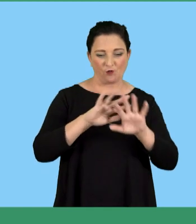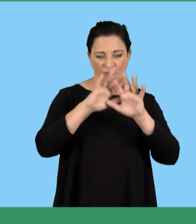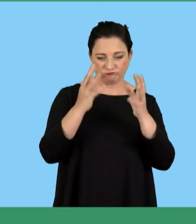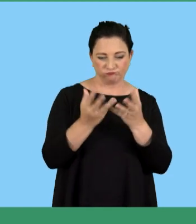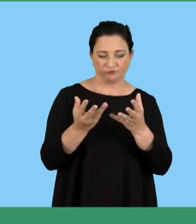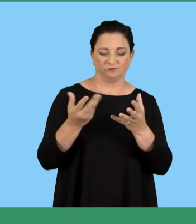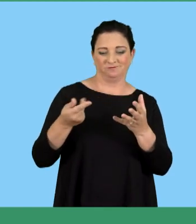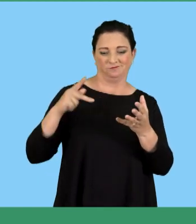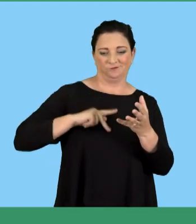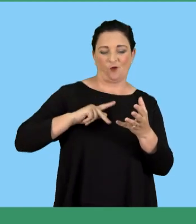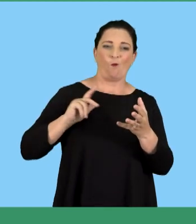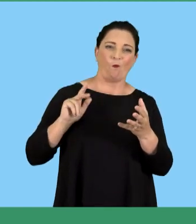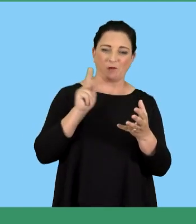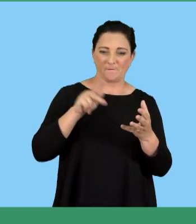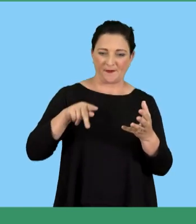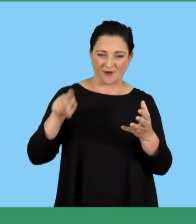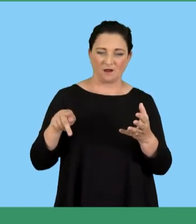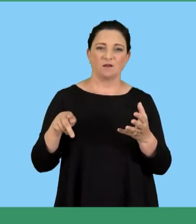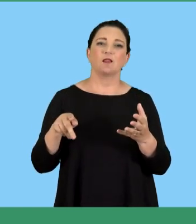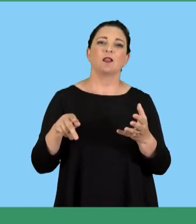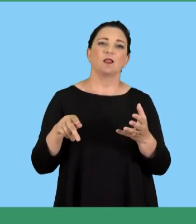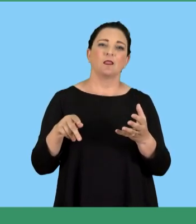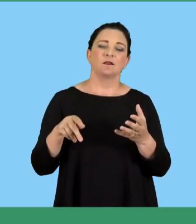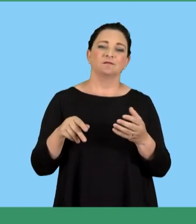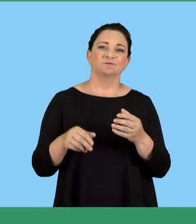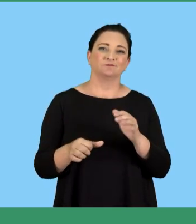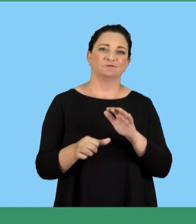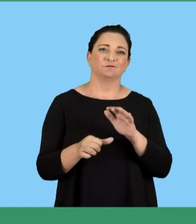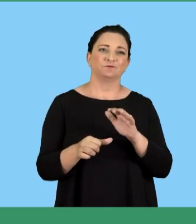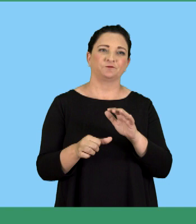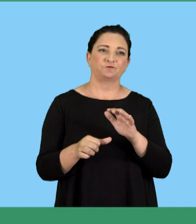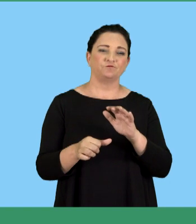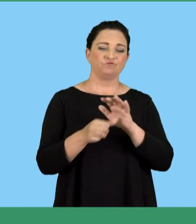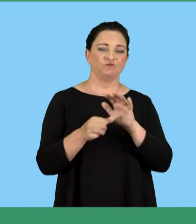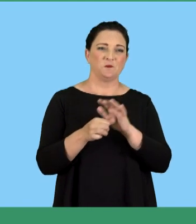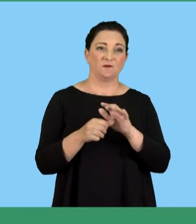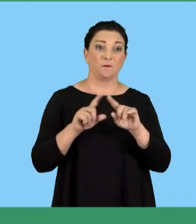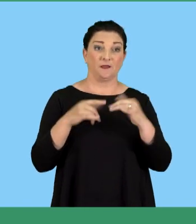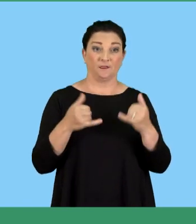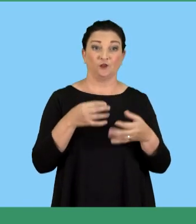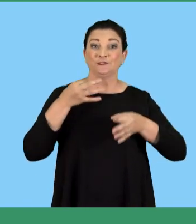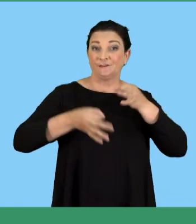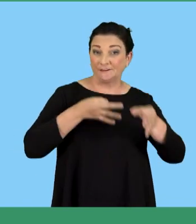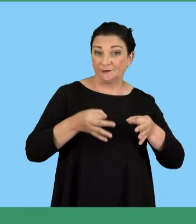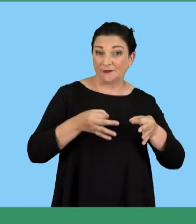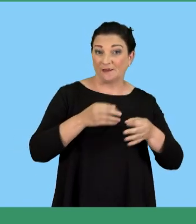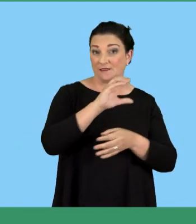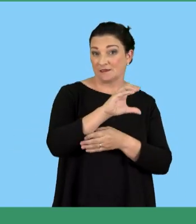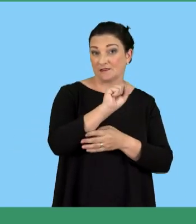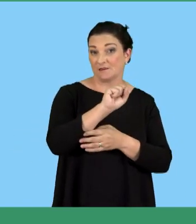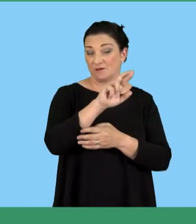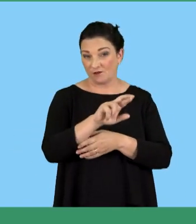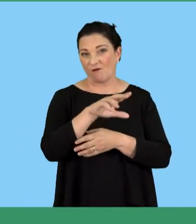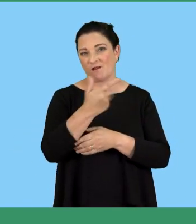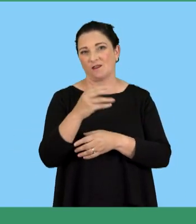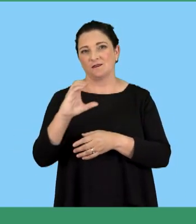profit, and planet. And then now we look into question 3, explain the differences between corporate social responsibility and